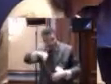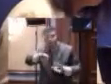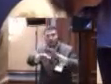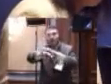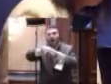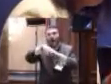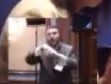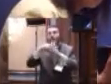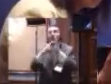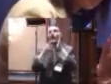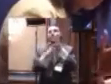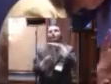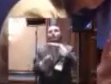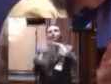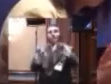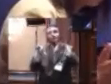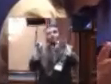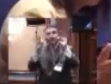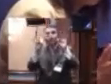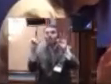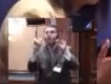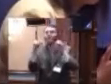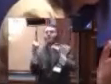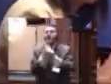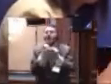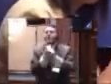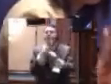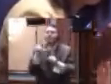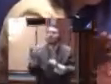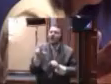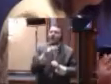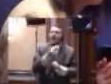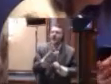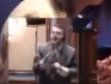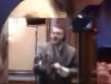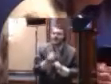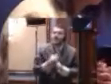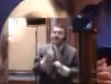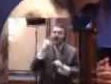Committee. The Constituent Assembly itself functioned from